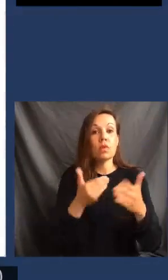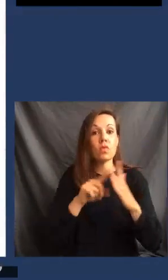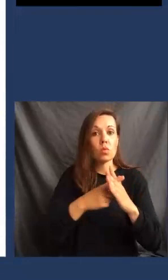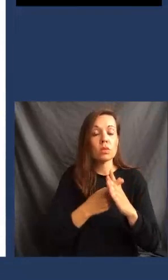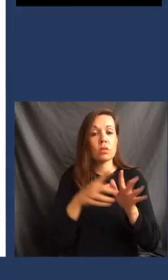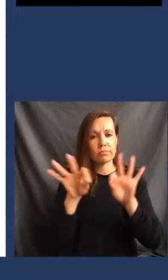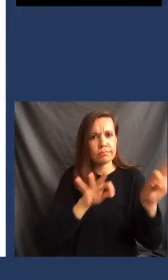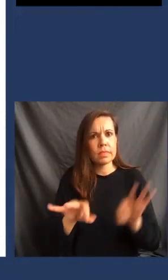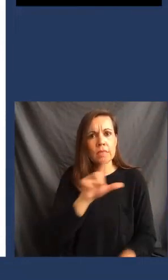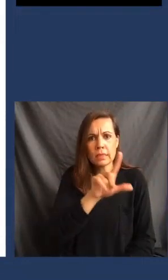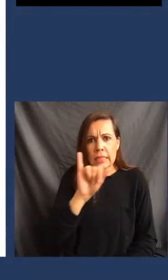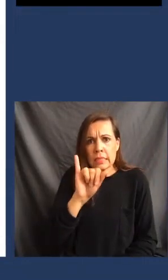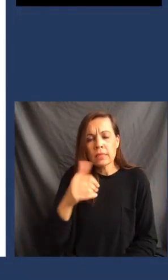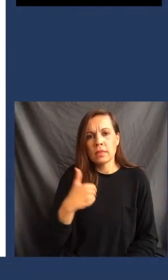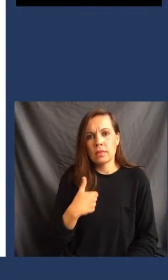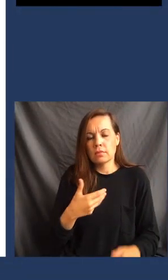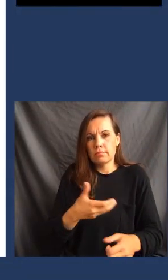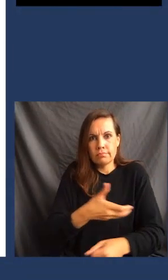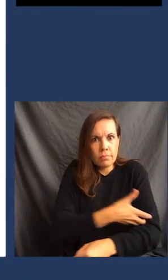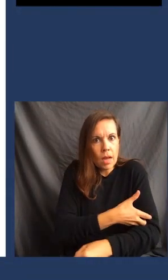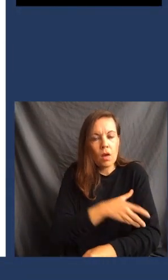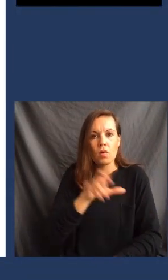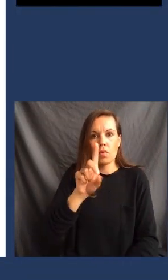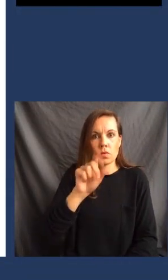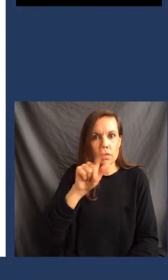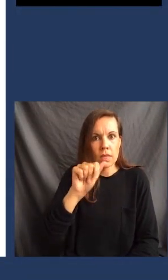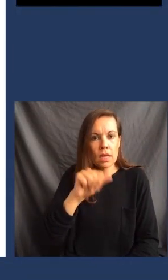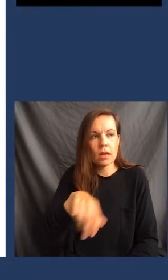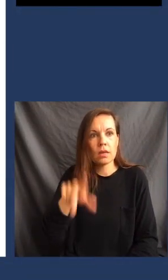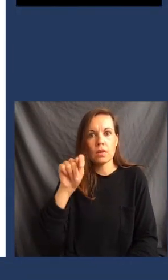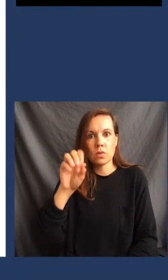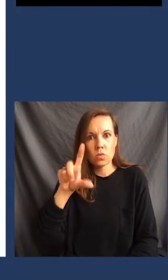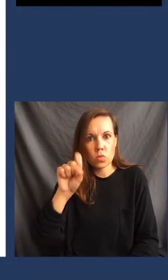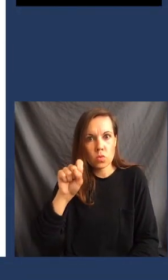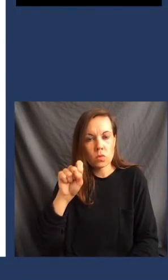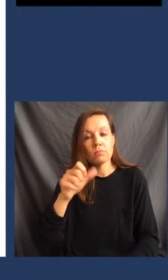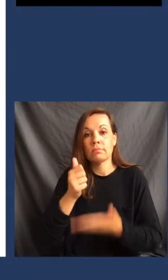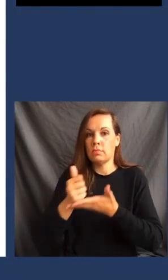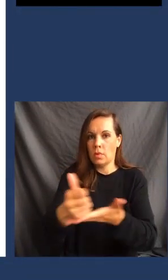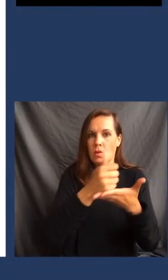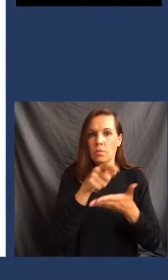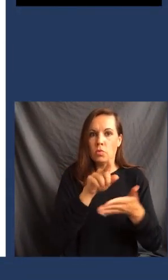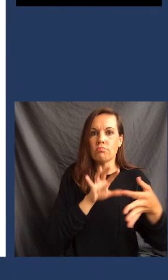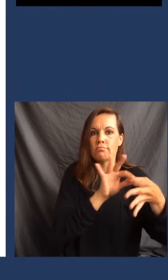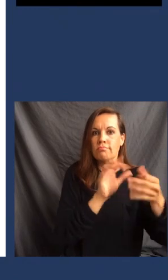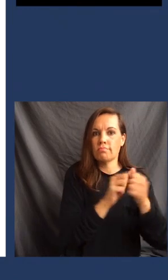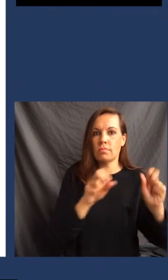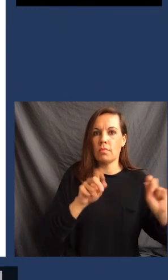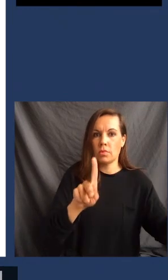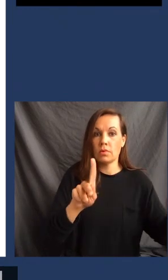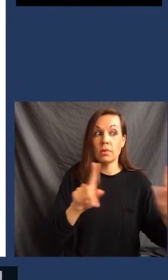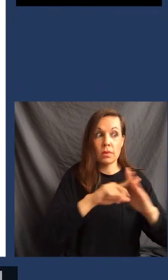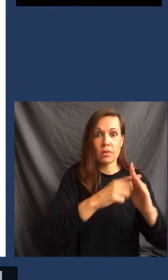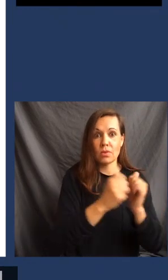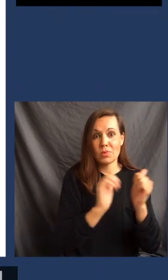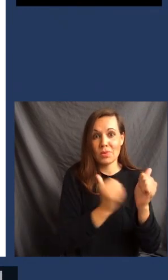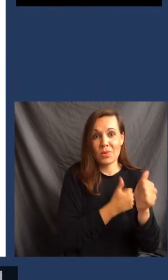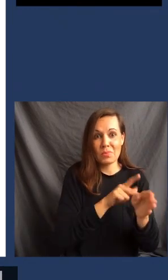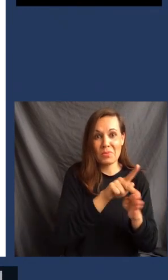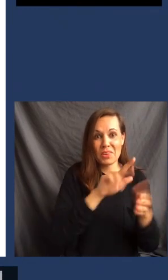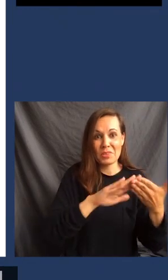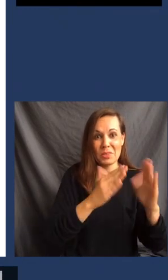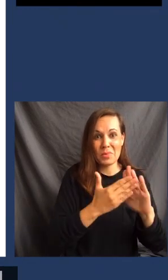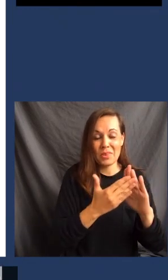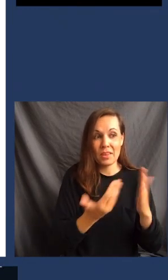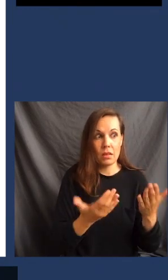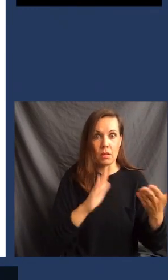LinkedIn has some powerful data, tools, and insights that can help you connect to opportunity. This starts with our professional community, where